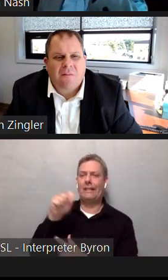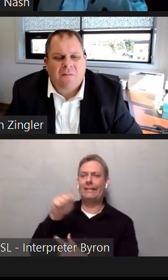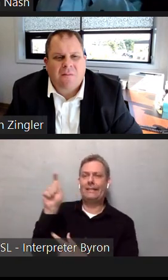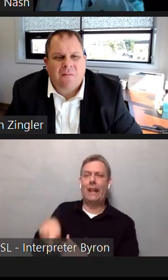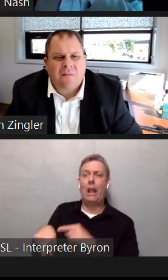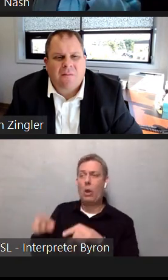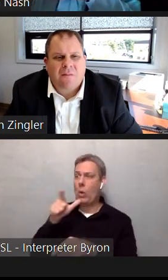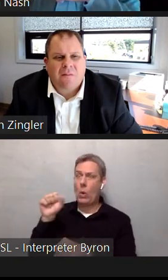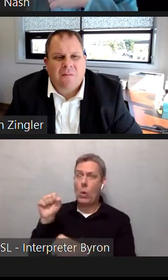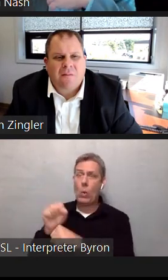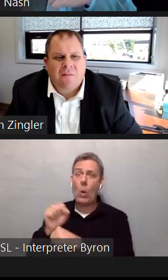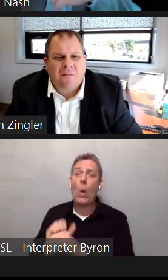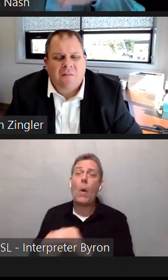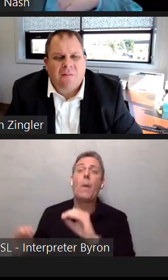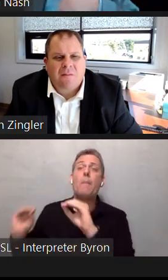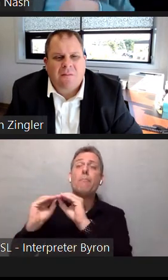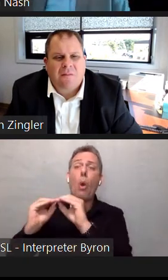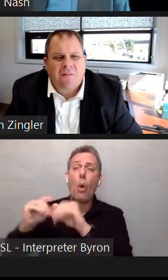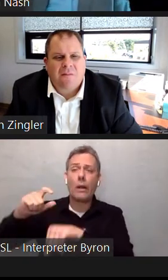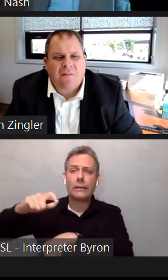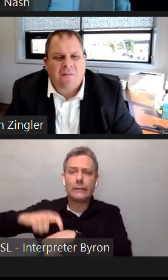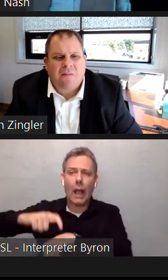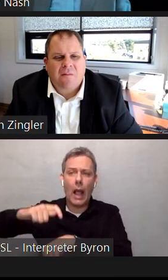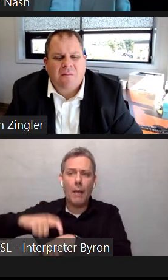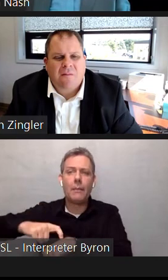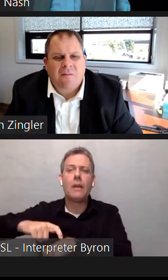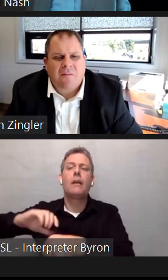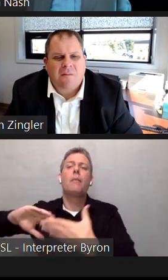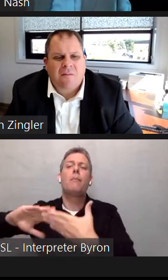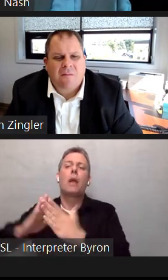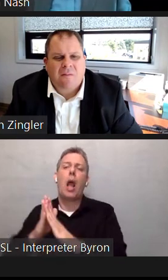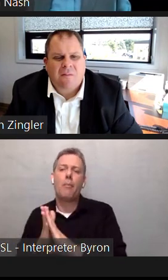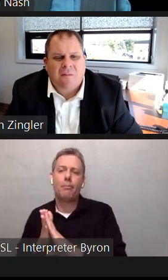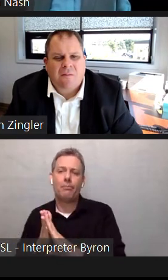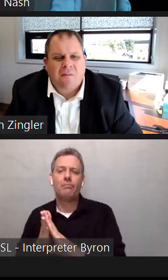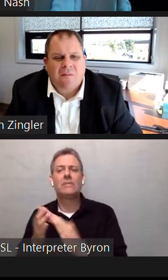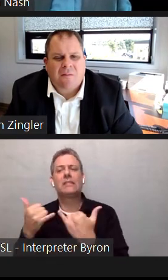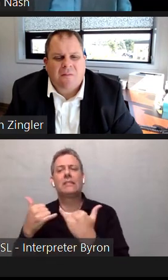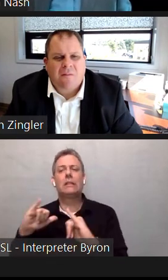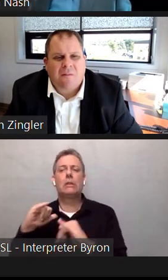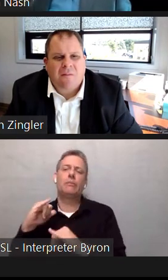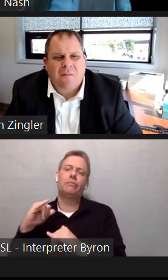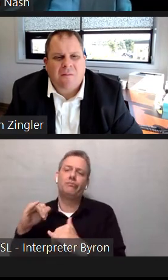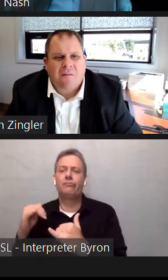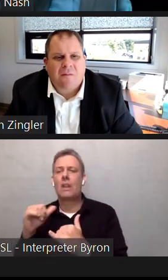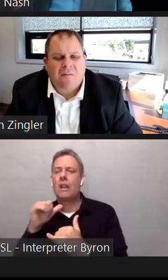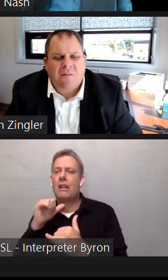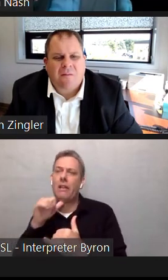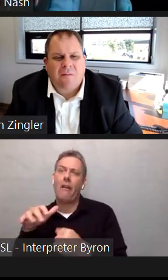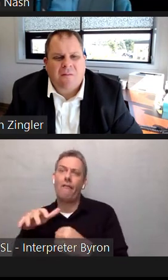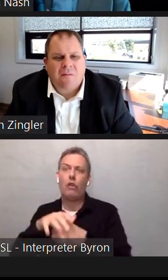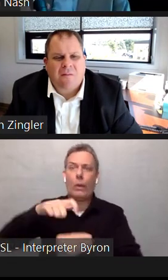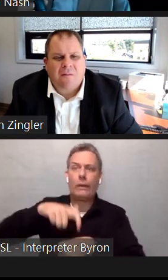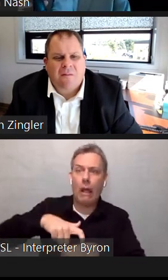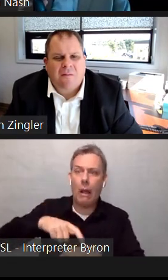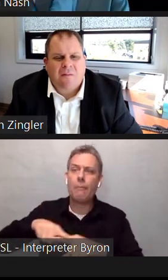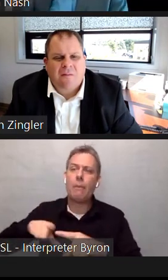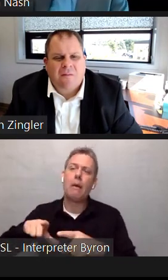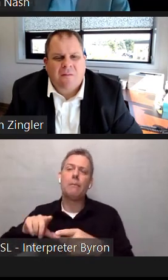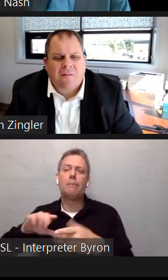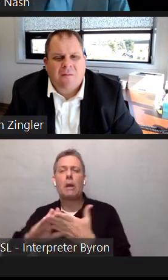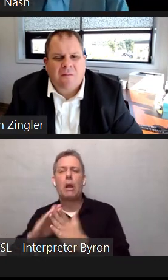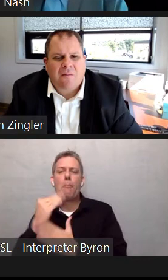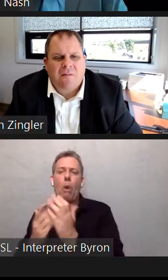can become full-time employees, not off the system, but, so full-time employees later on in life so we can have a